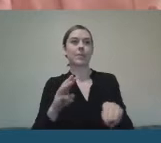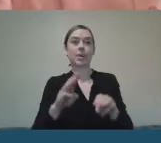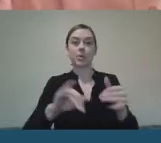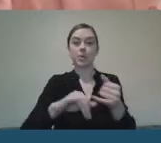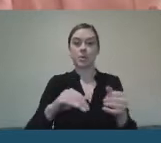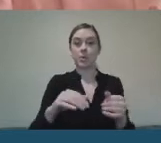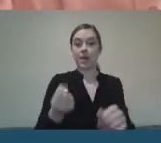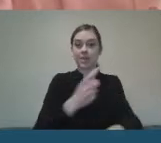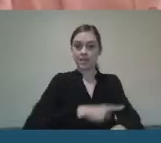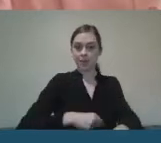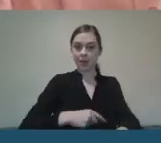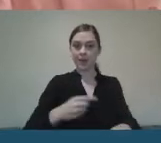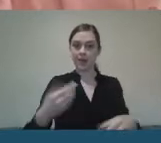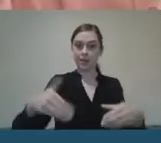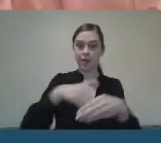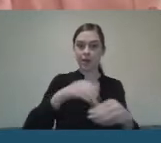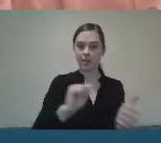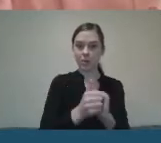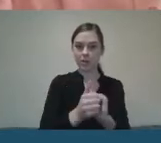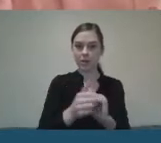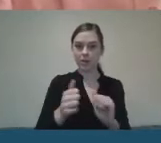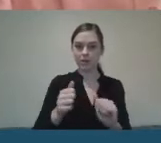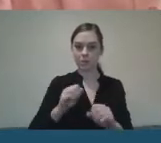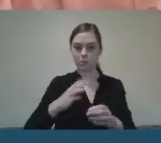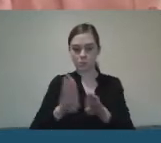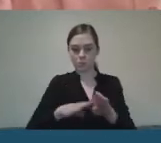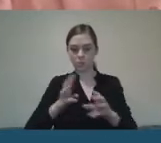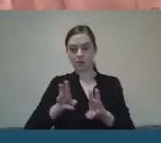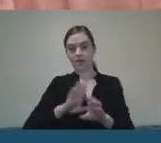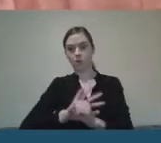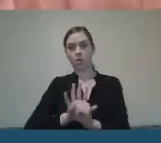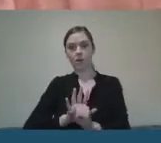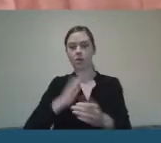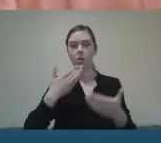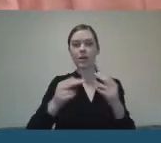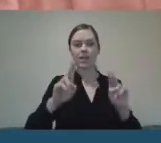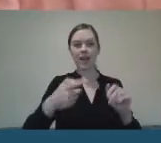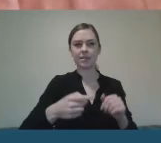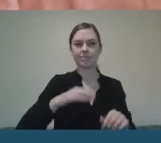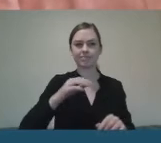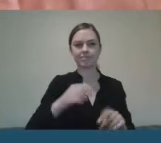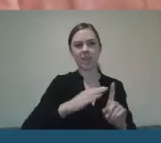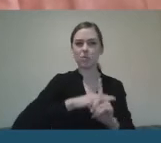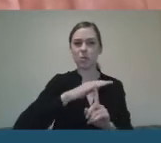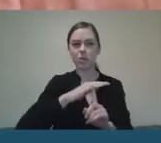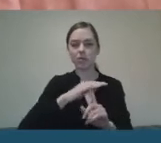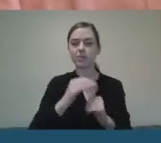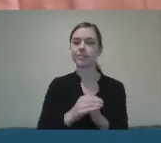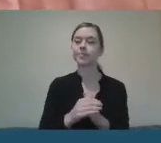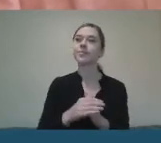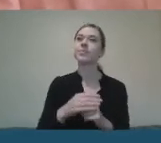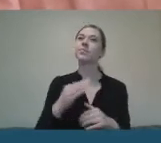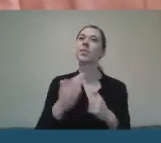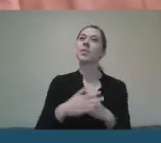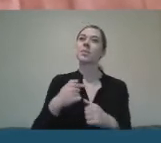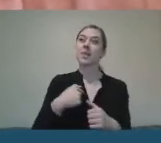point of view during COVID, and what do you think can be done a whole lot better? For me, I think the appetite is much bigger from